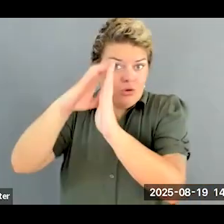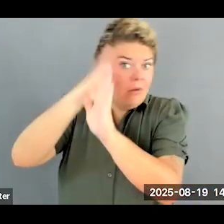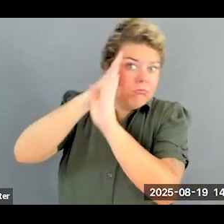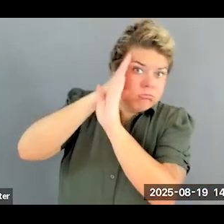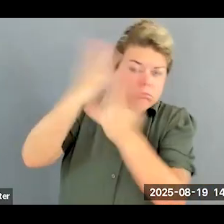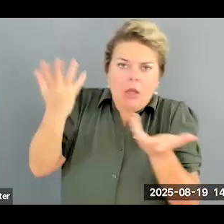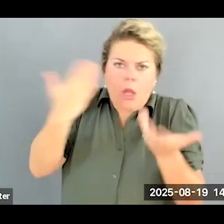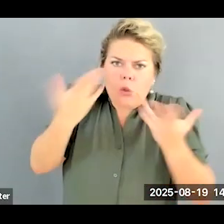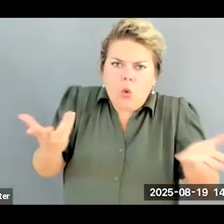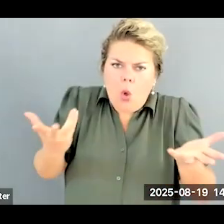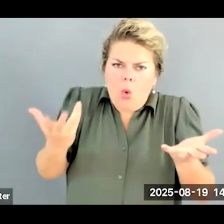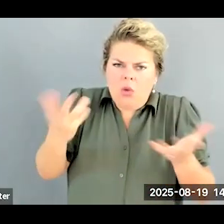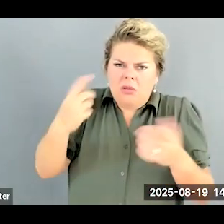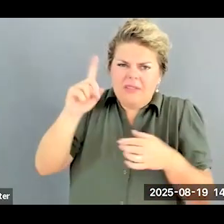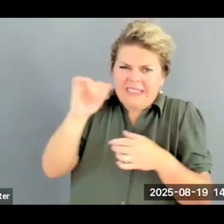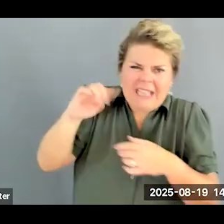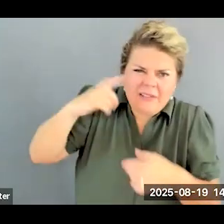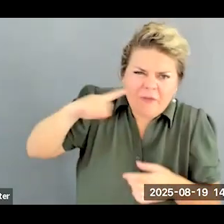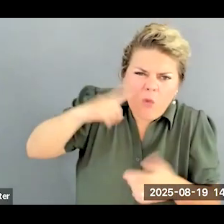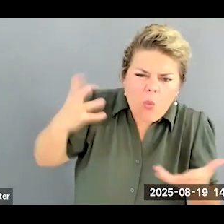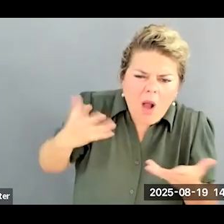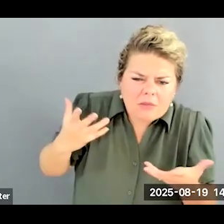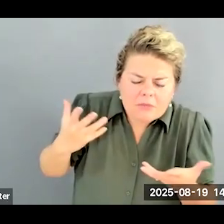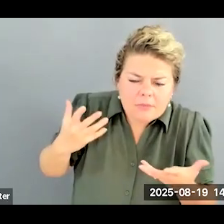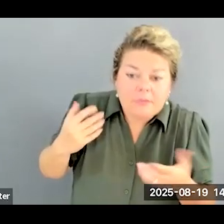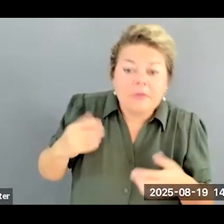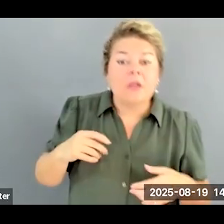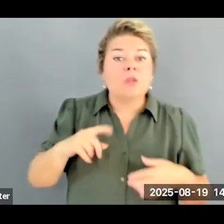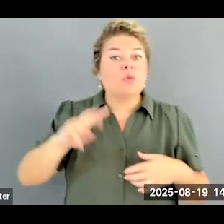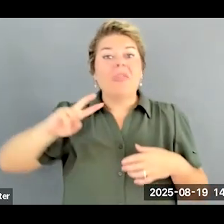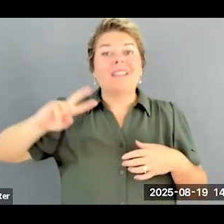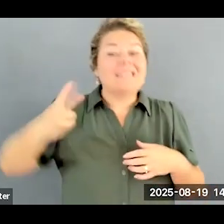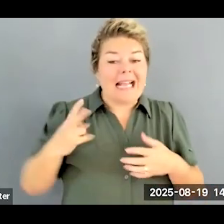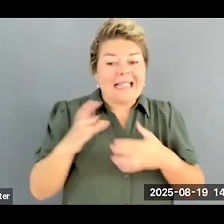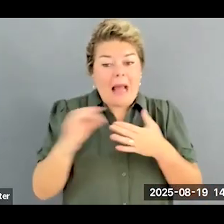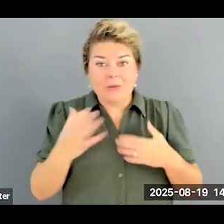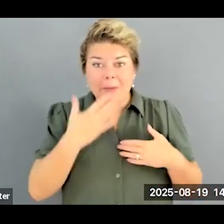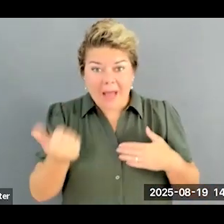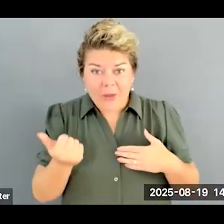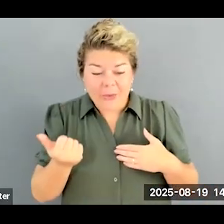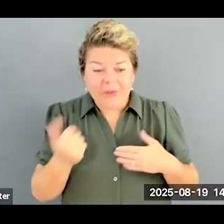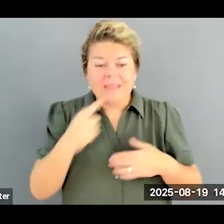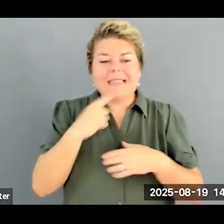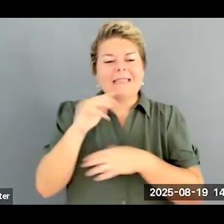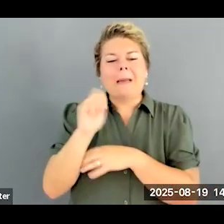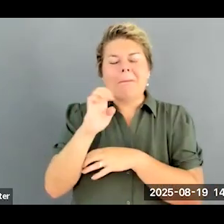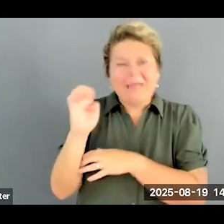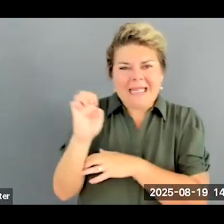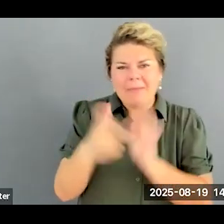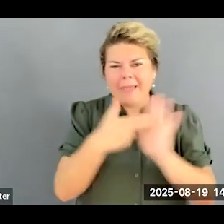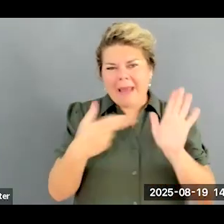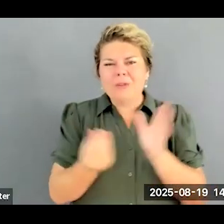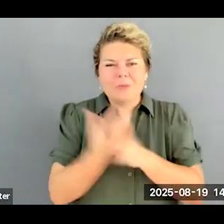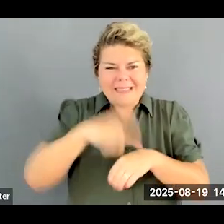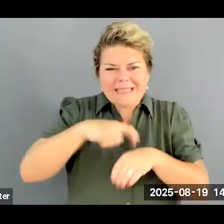dates are referring to. So the second better alt text option is meme labeled springtime in